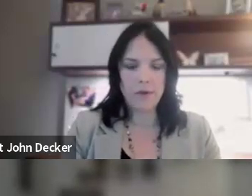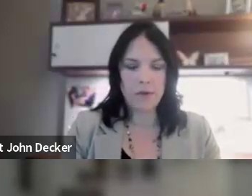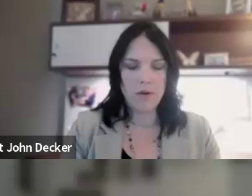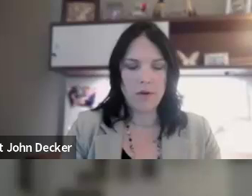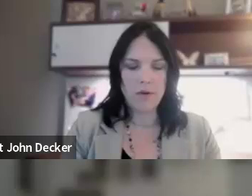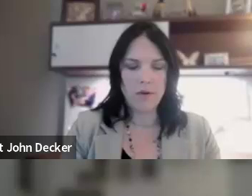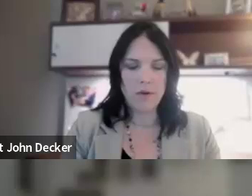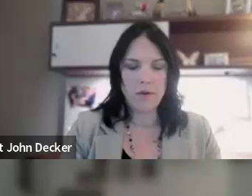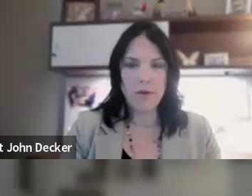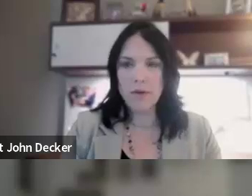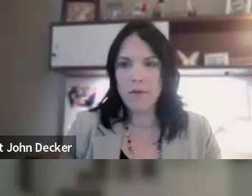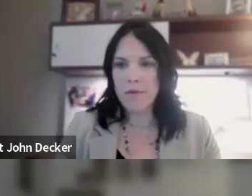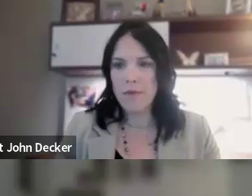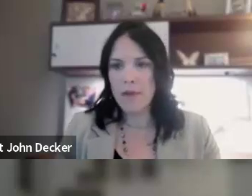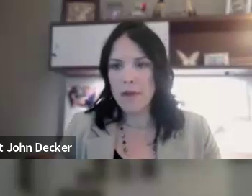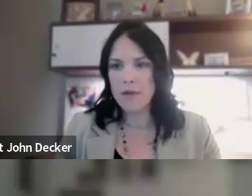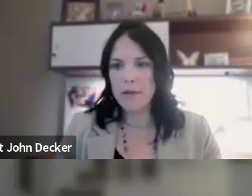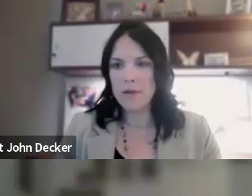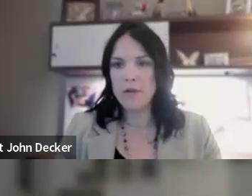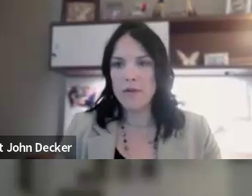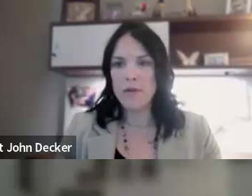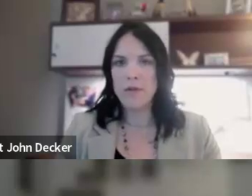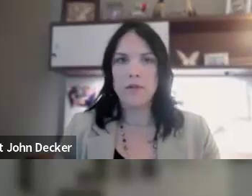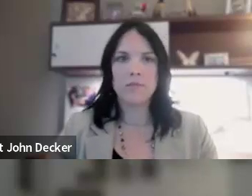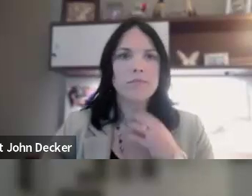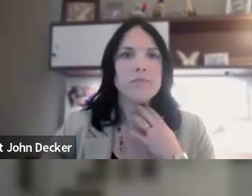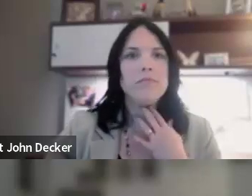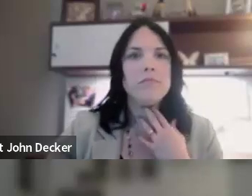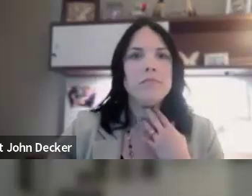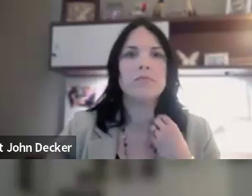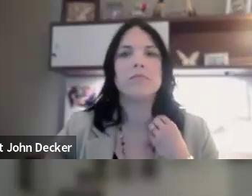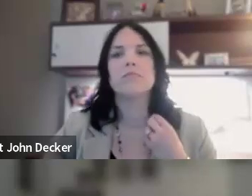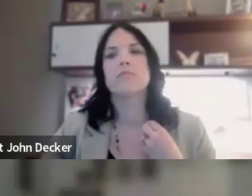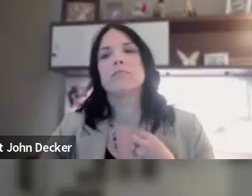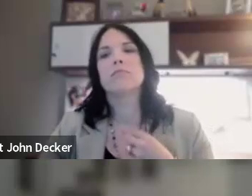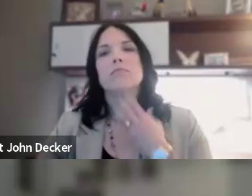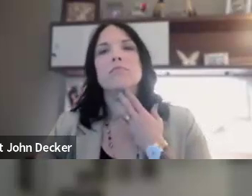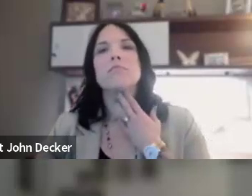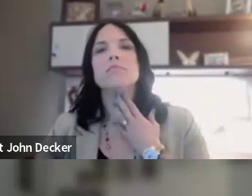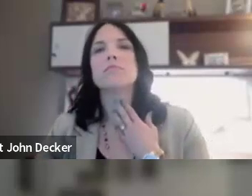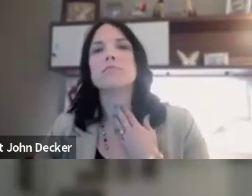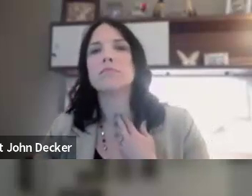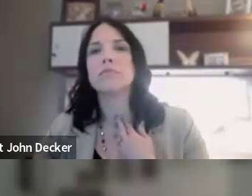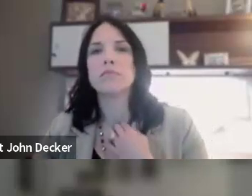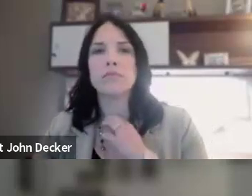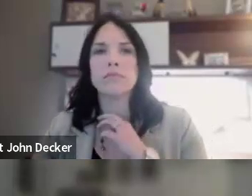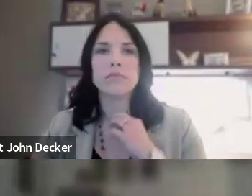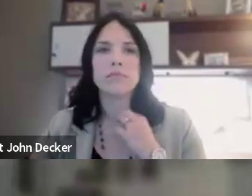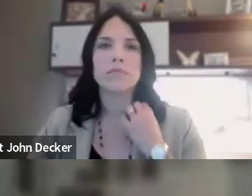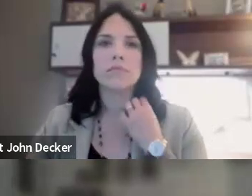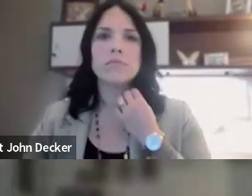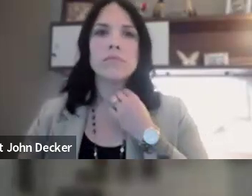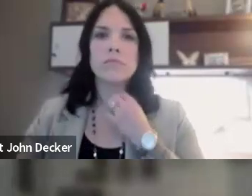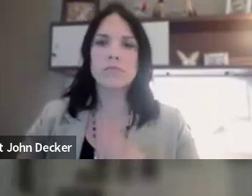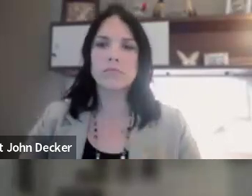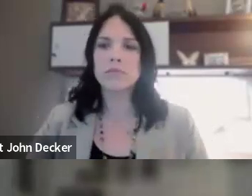on the 18th, and the grant handout has a lot of the information that we have covered today. So